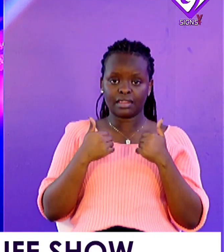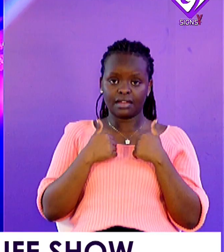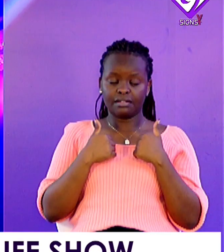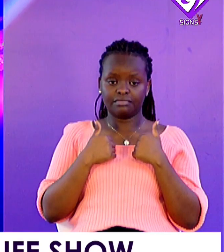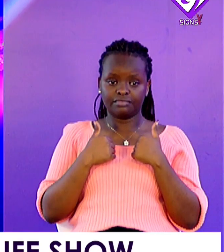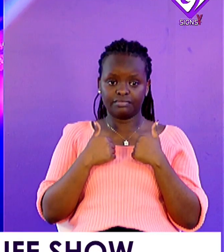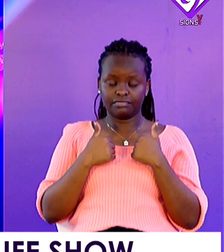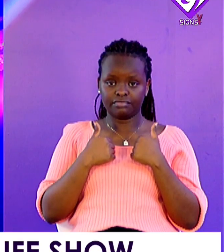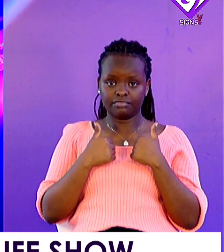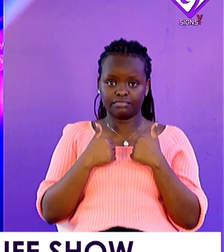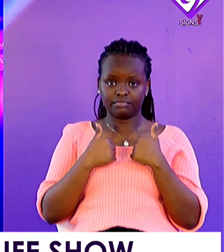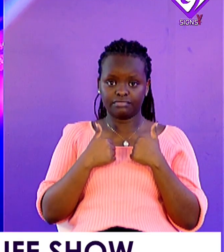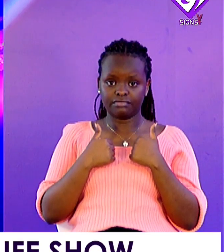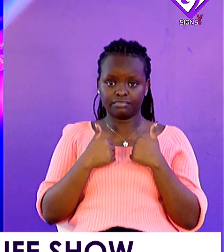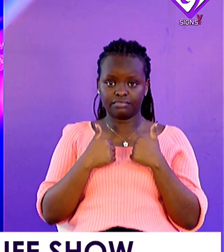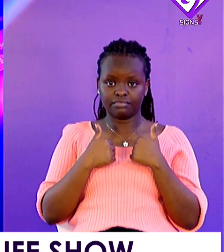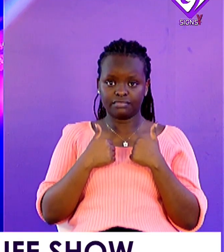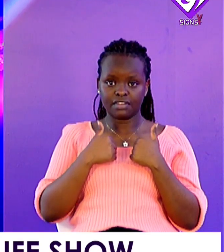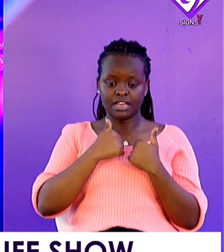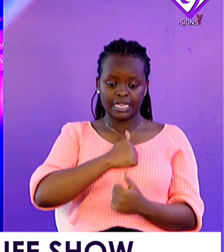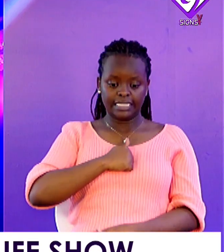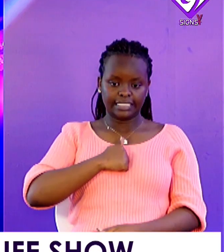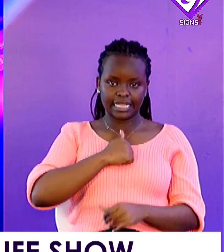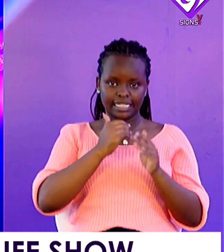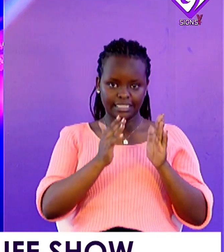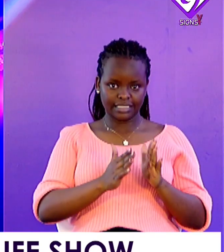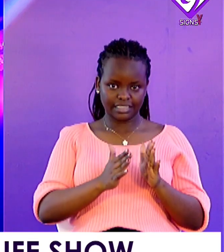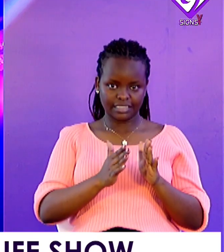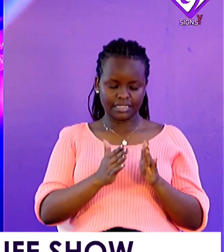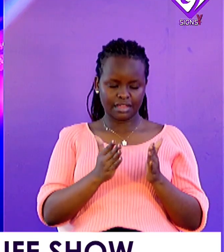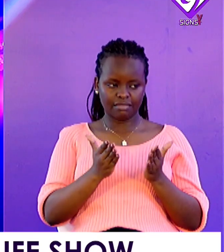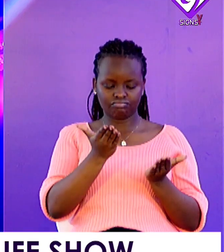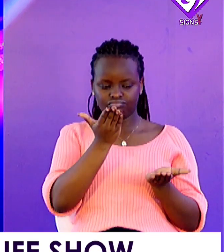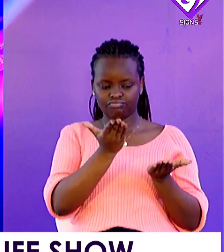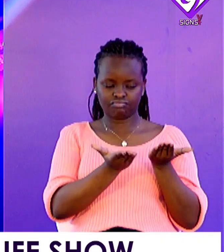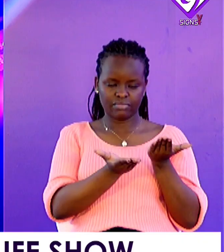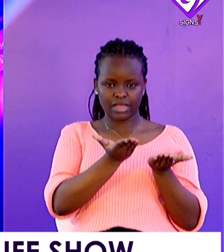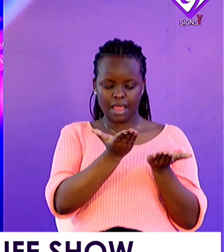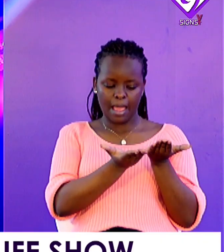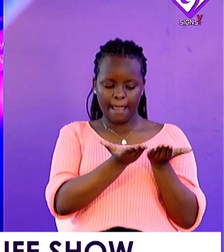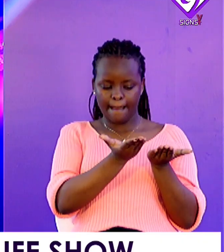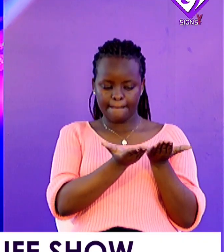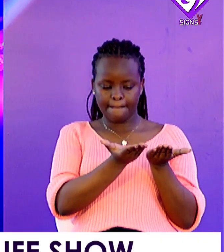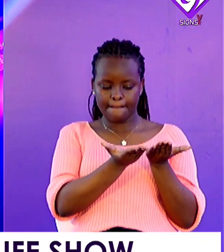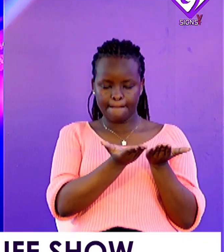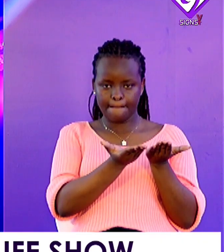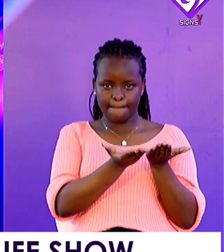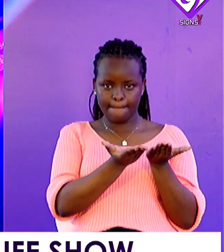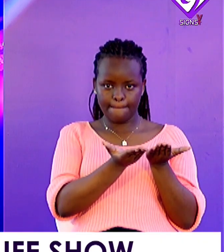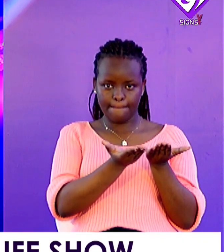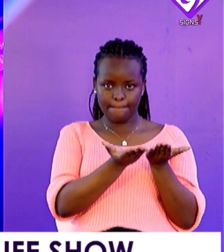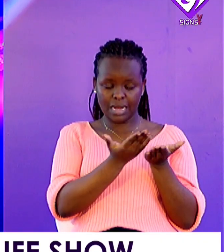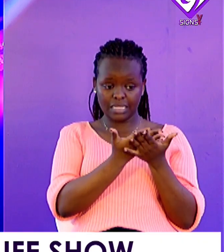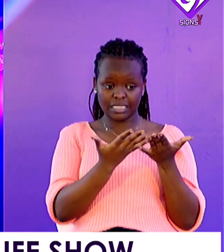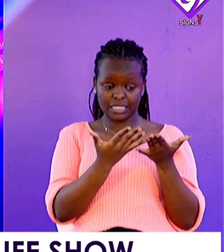the scientists used to measure to balance the